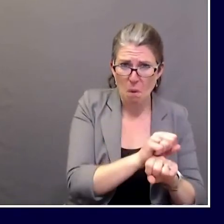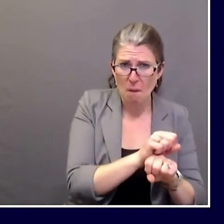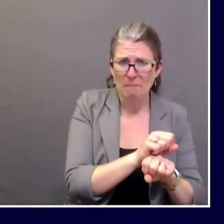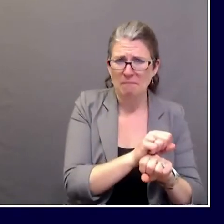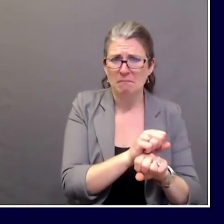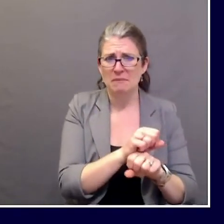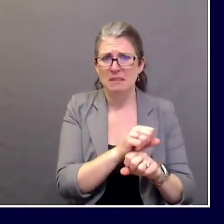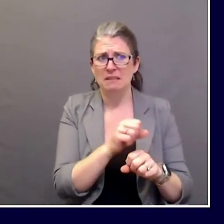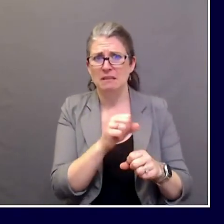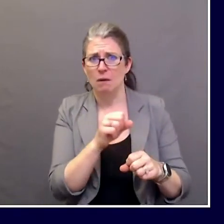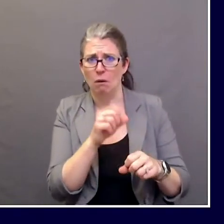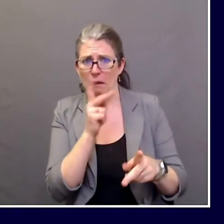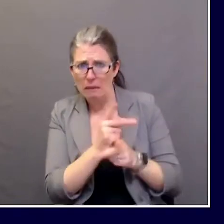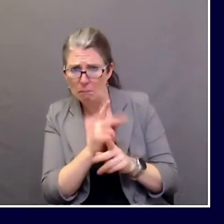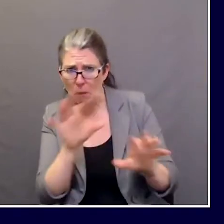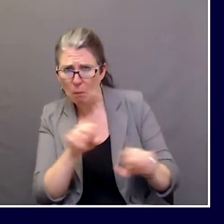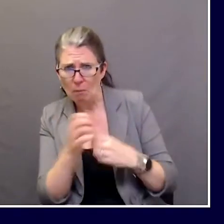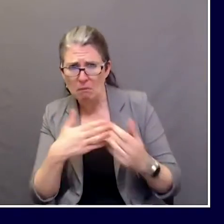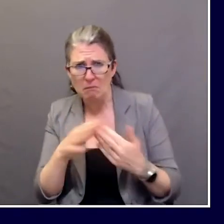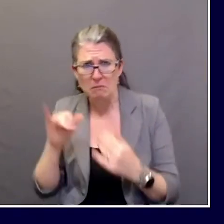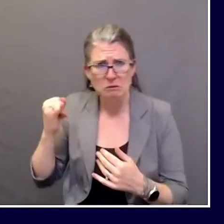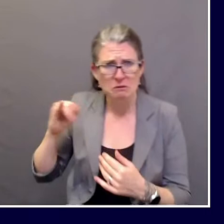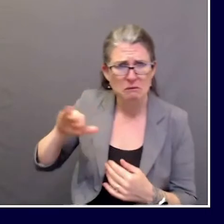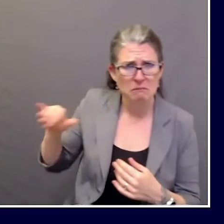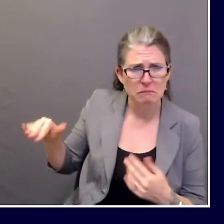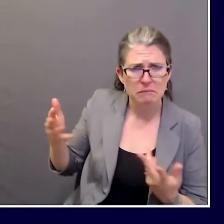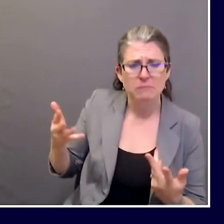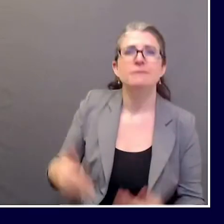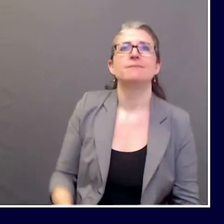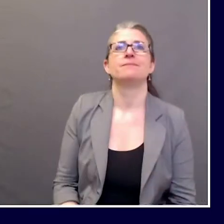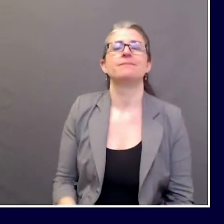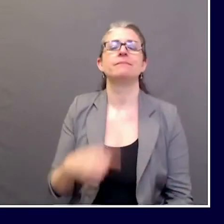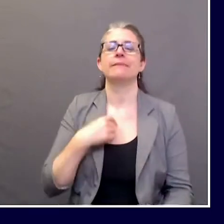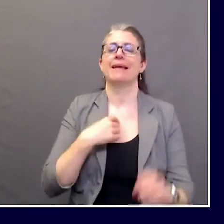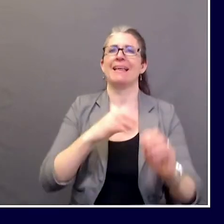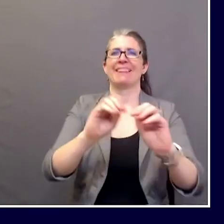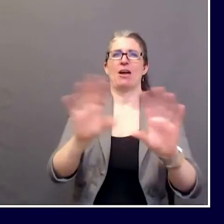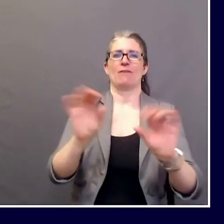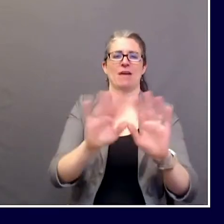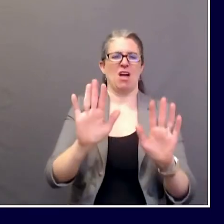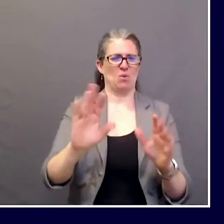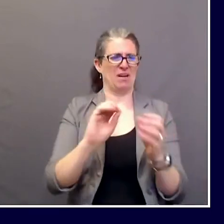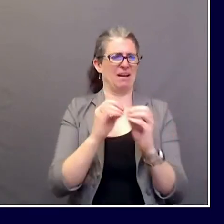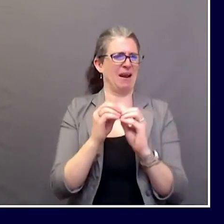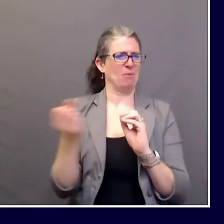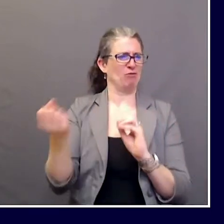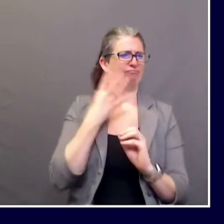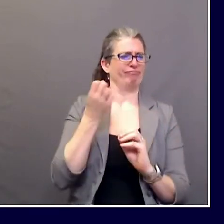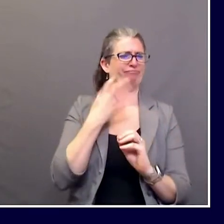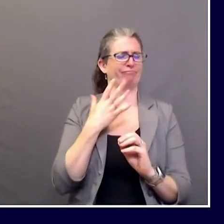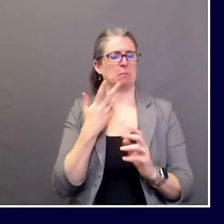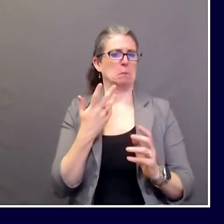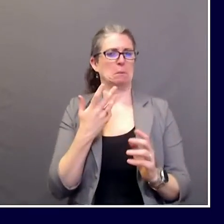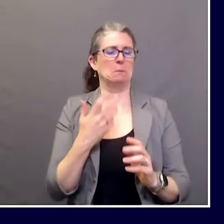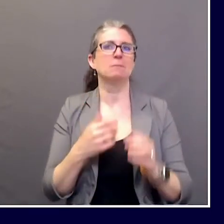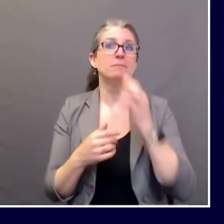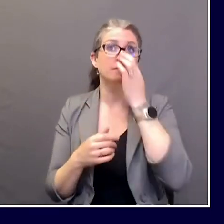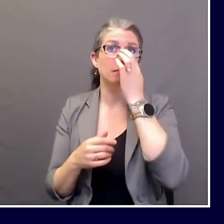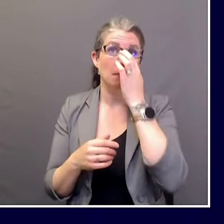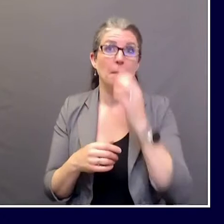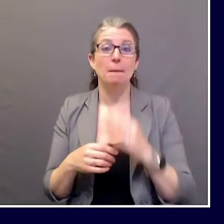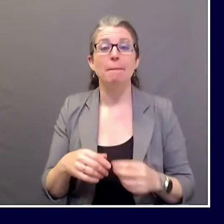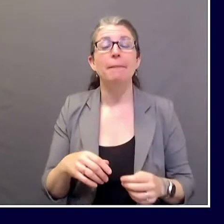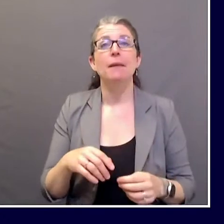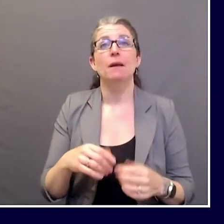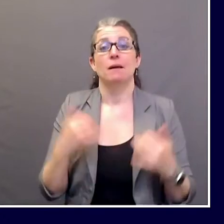quick numbers check. For this week, week 18 of the vaccine distribution, the state of Maine was only able to